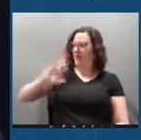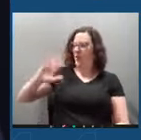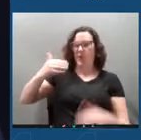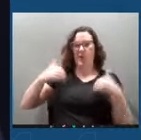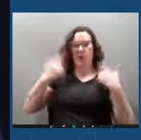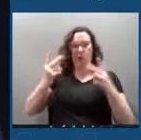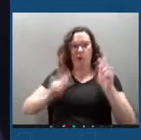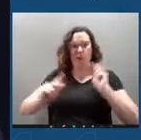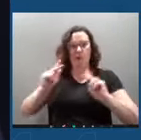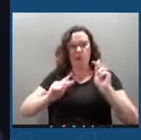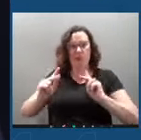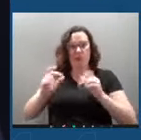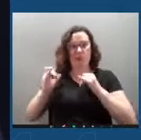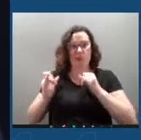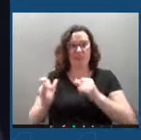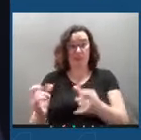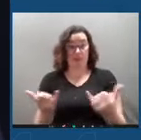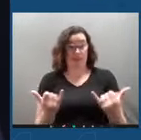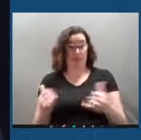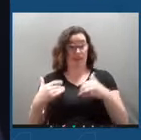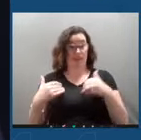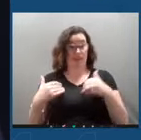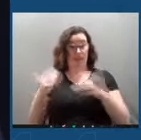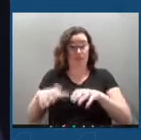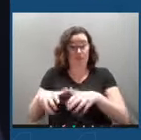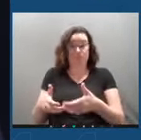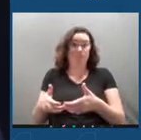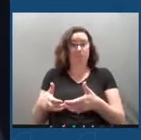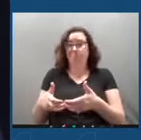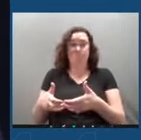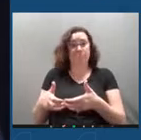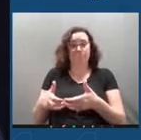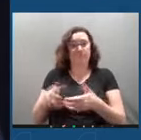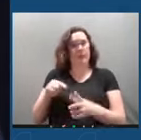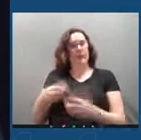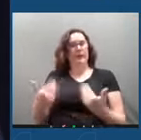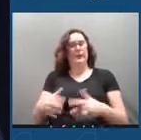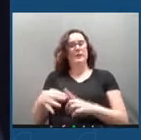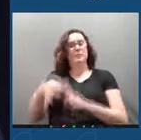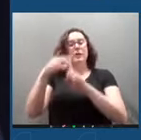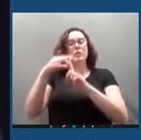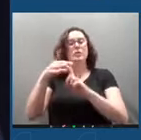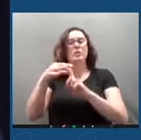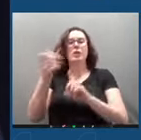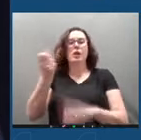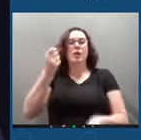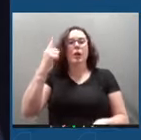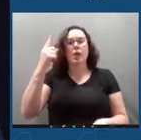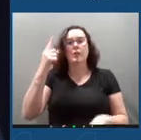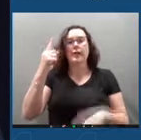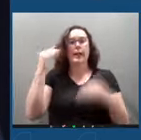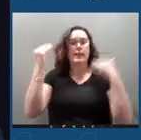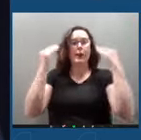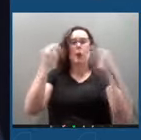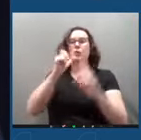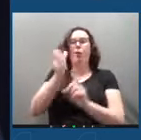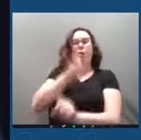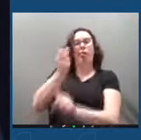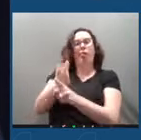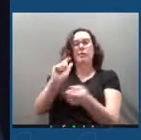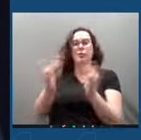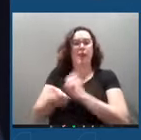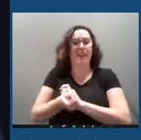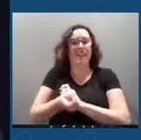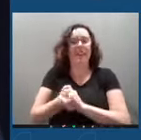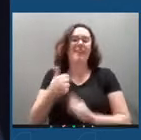like the generation of today. And don't kid yourself. Adults don't blow the winds of change. They don't. They like to